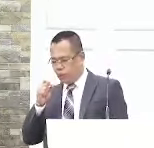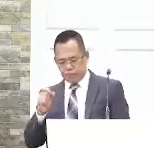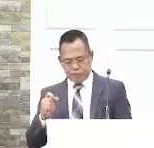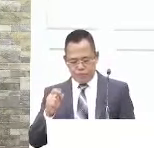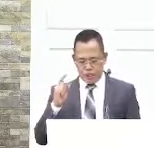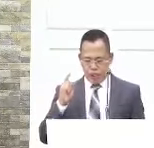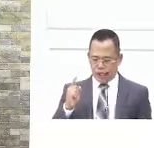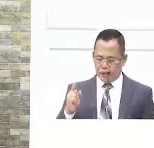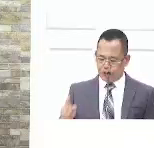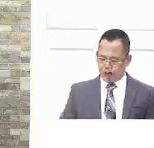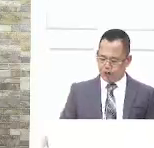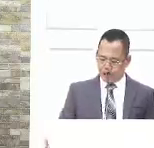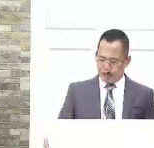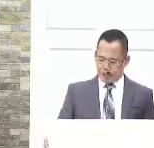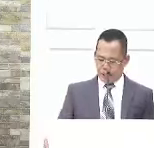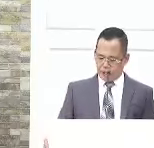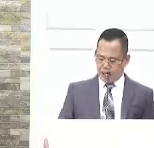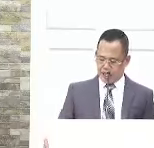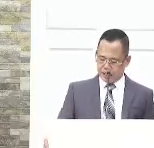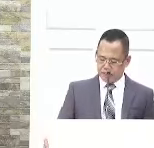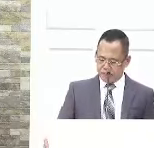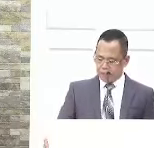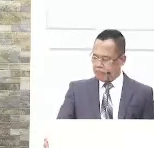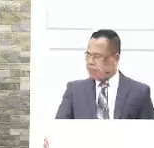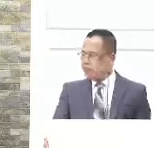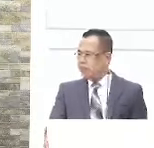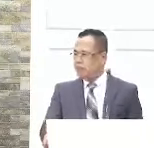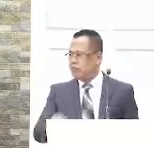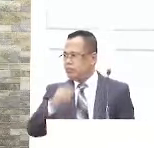9 look in verse number